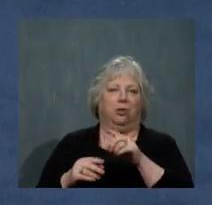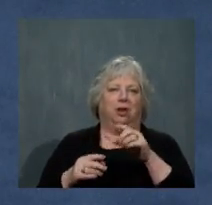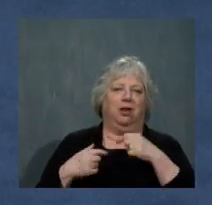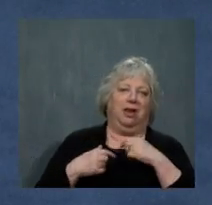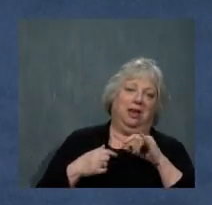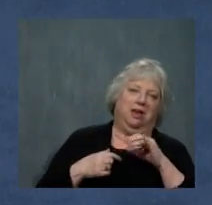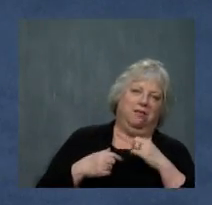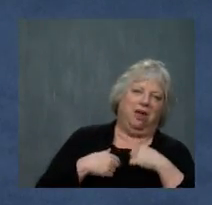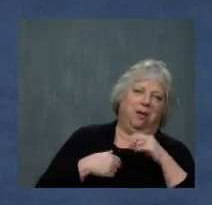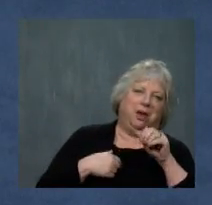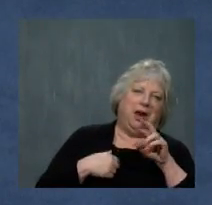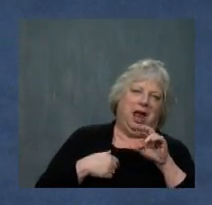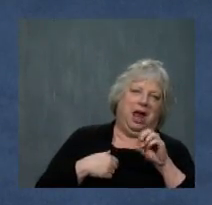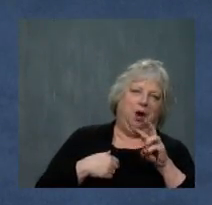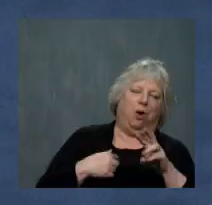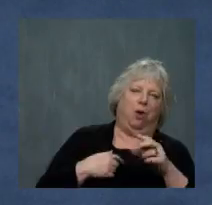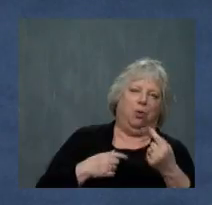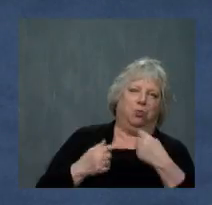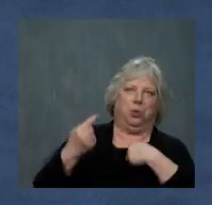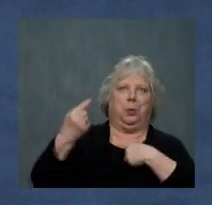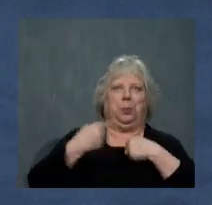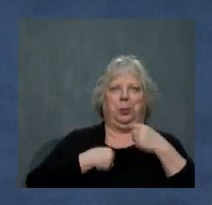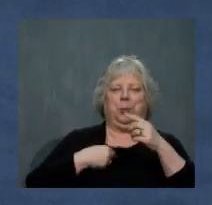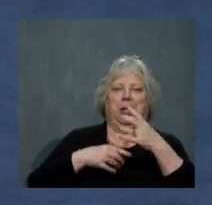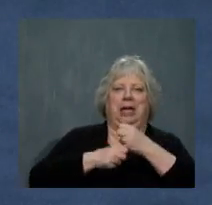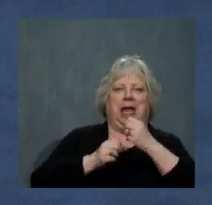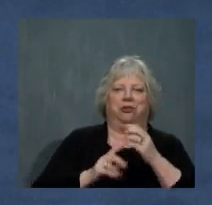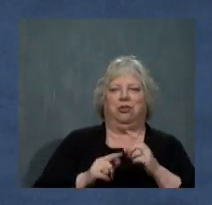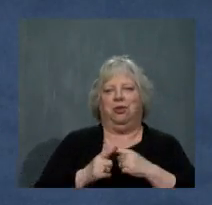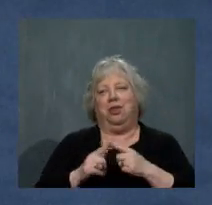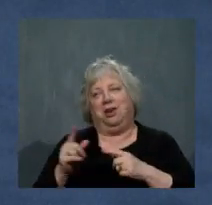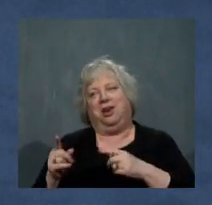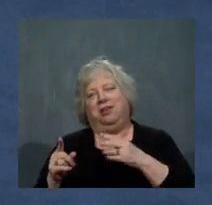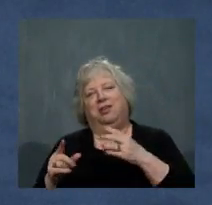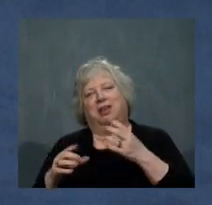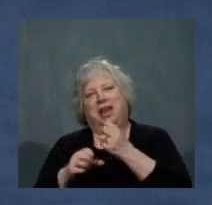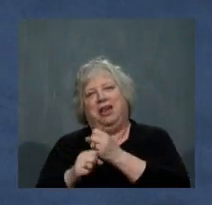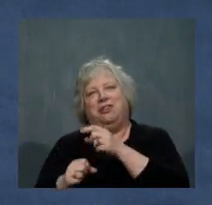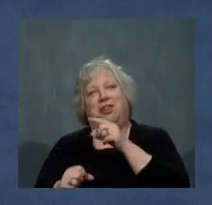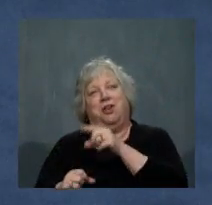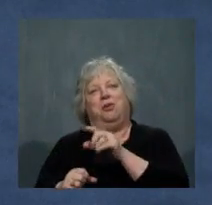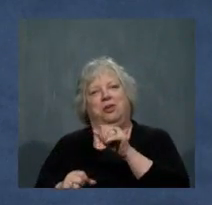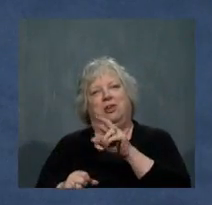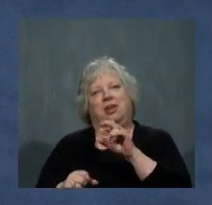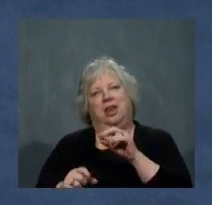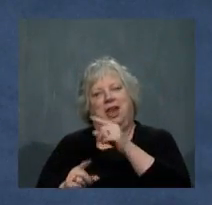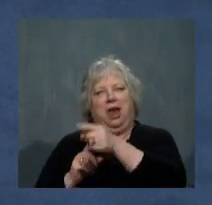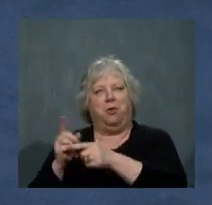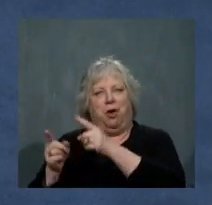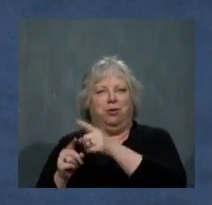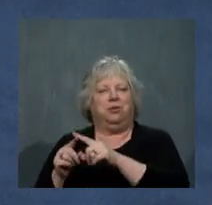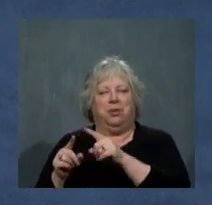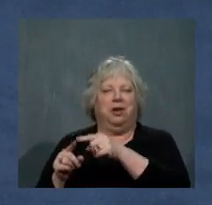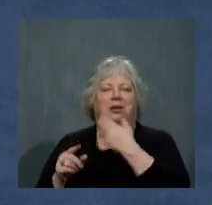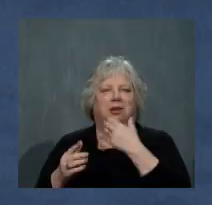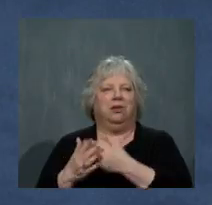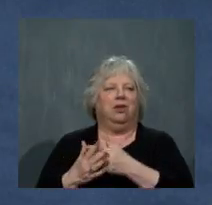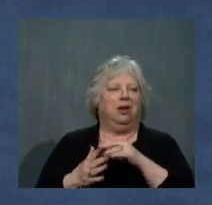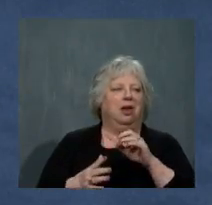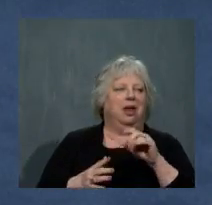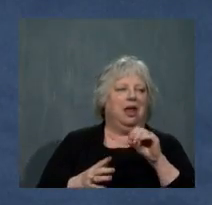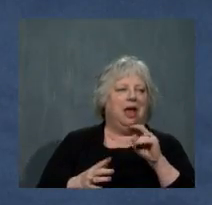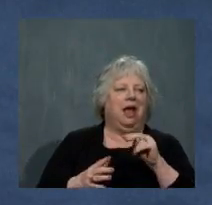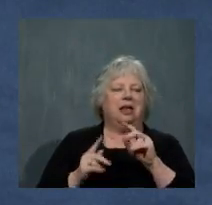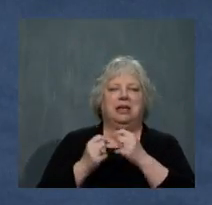arrows, but those are good arrows, I guess. And so we've got, of course, Alan and his team,